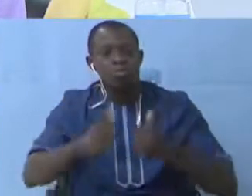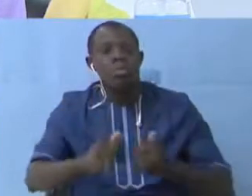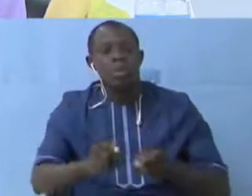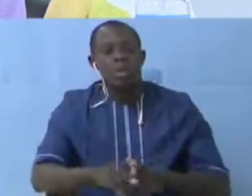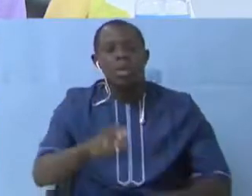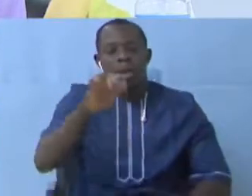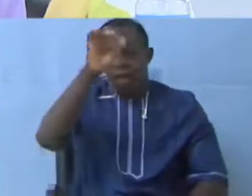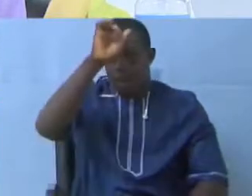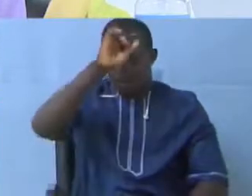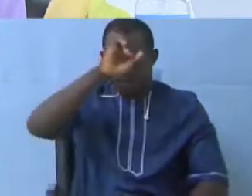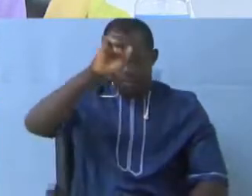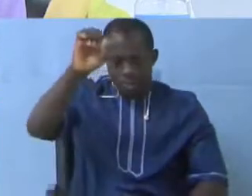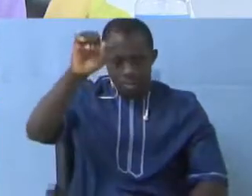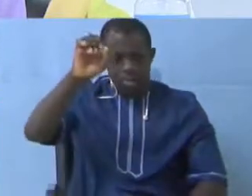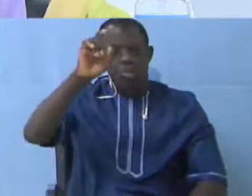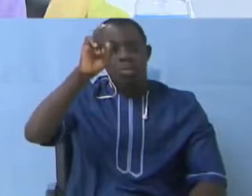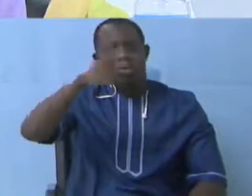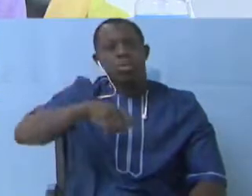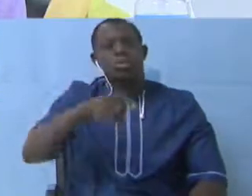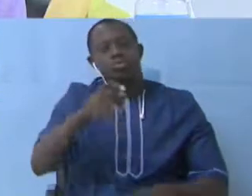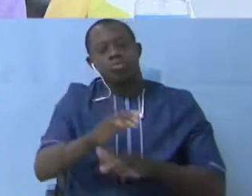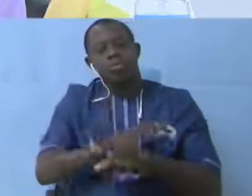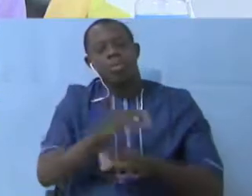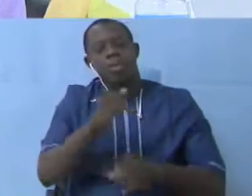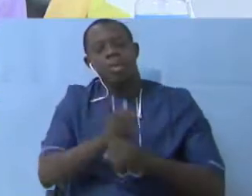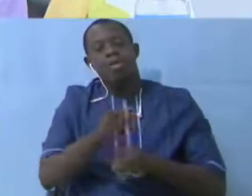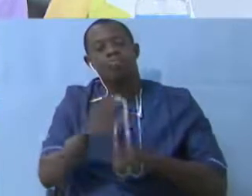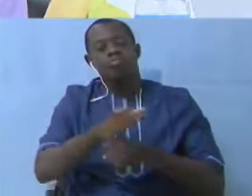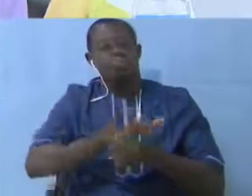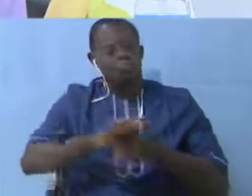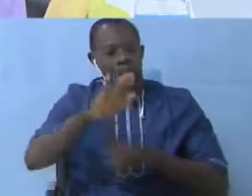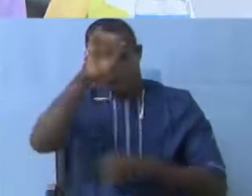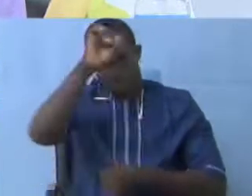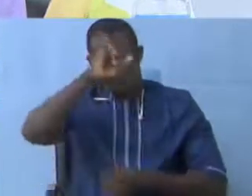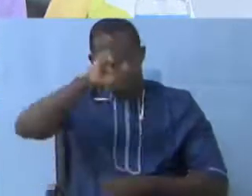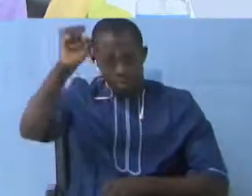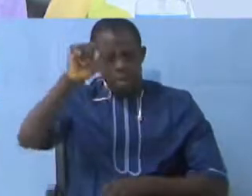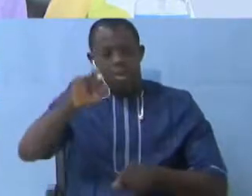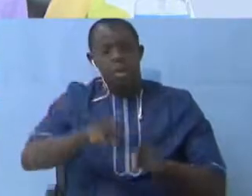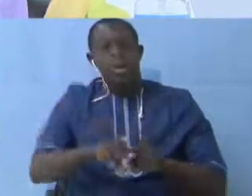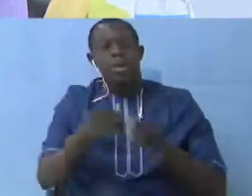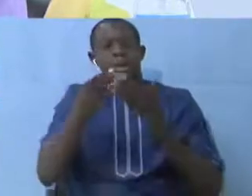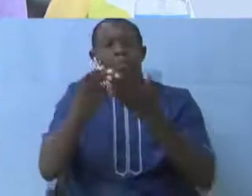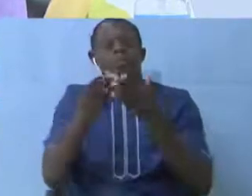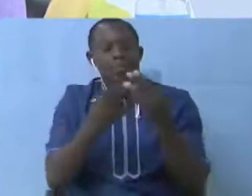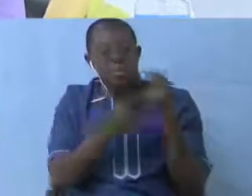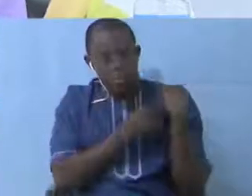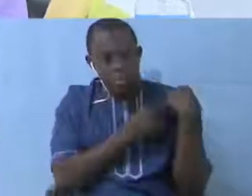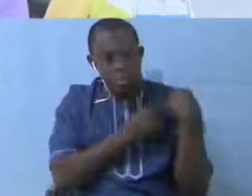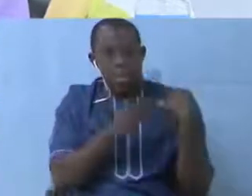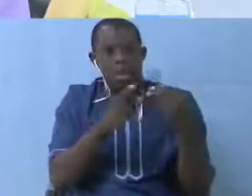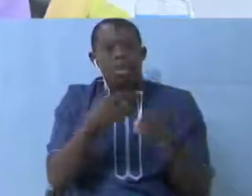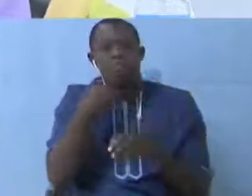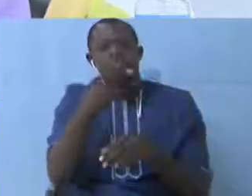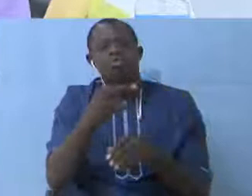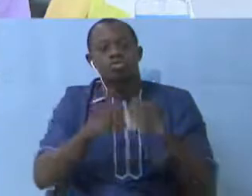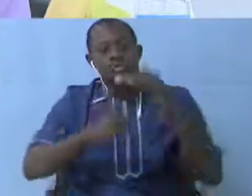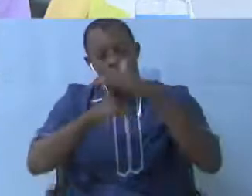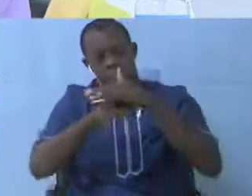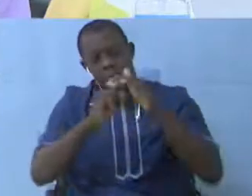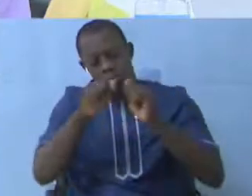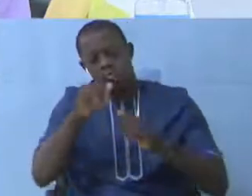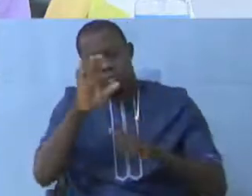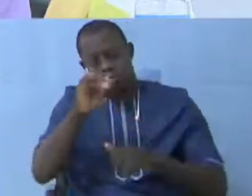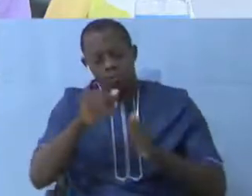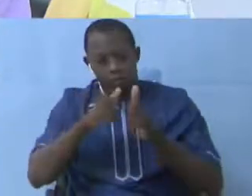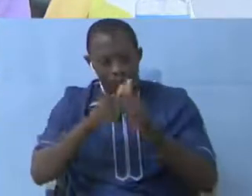president must be fully president and give the mandate and request for support. te nag kon